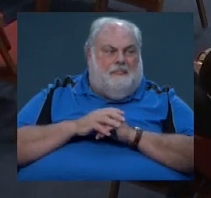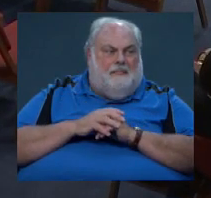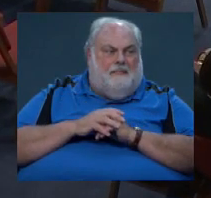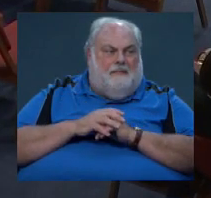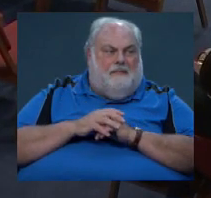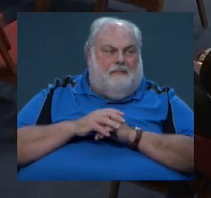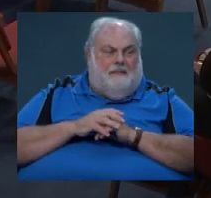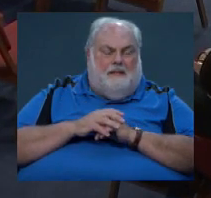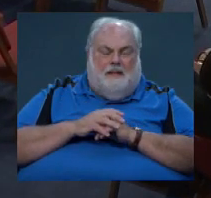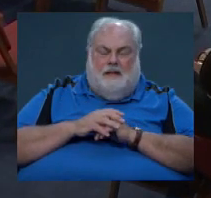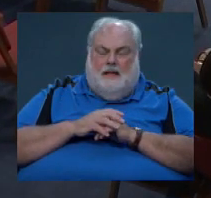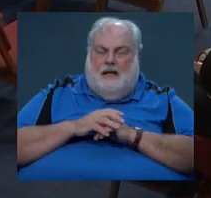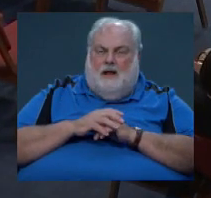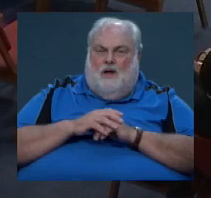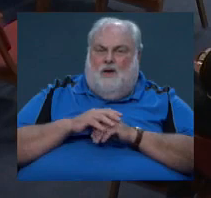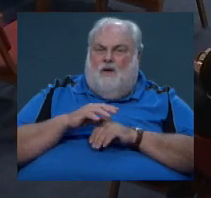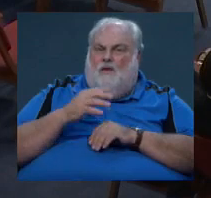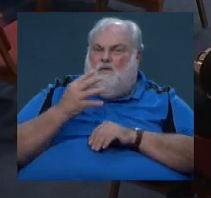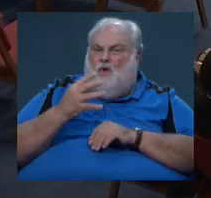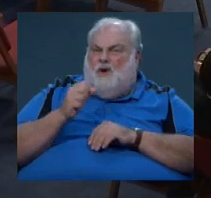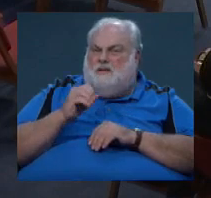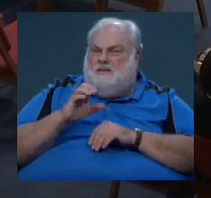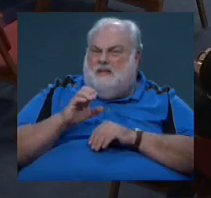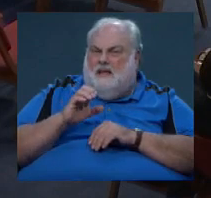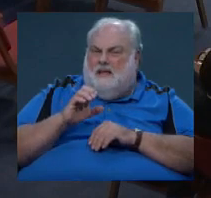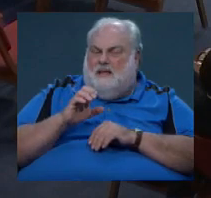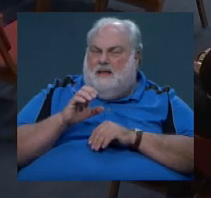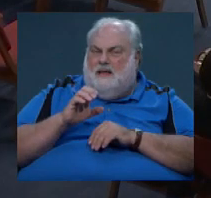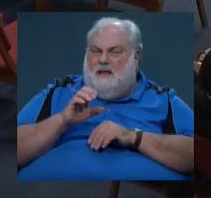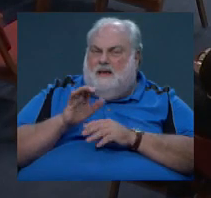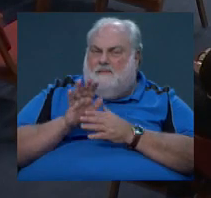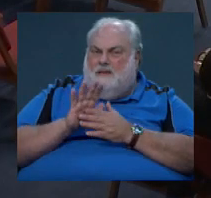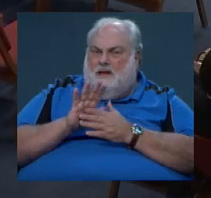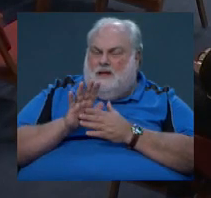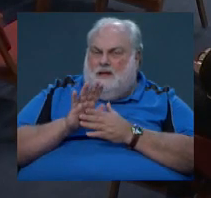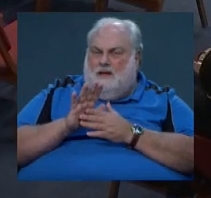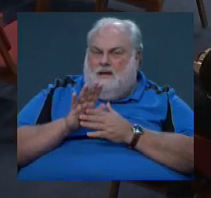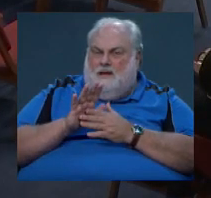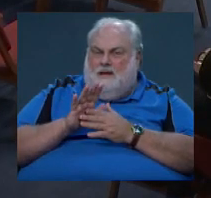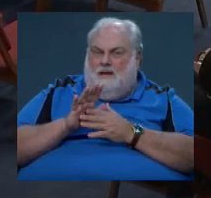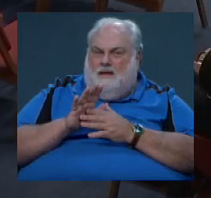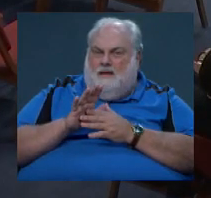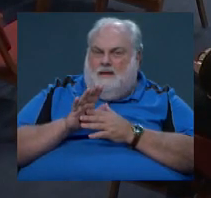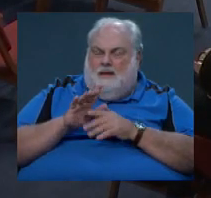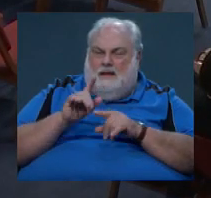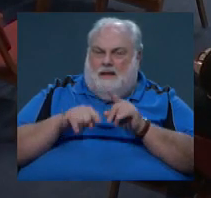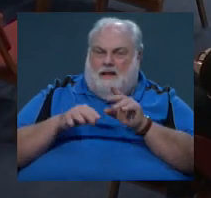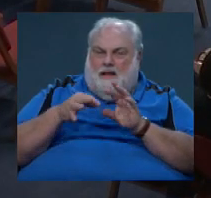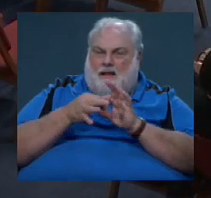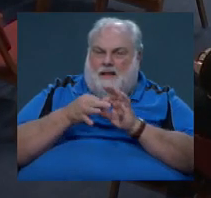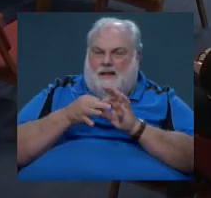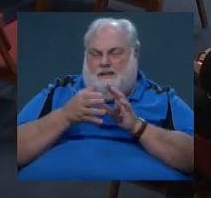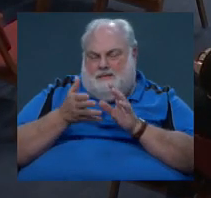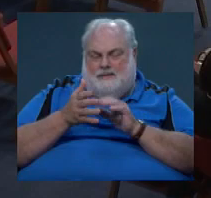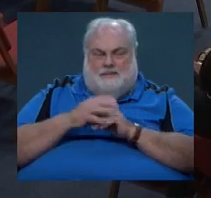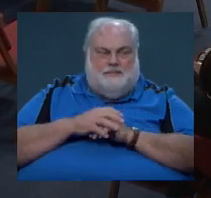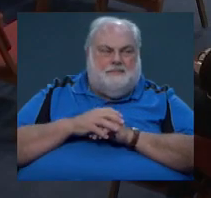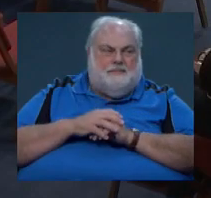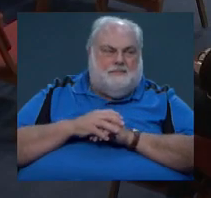a video, 4-second video, with this Kindle. When I turn it on, Alexa complains she can't connect, so I haven't turned it on